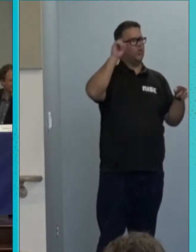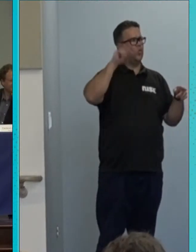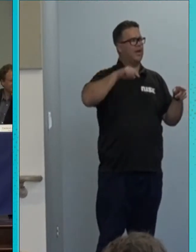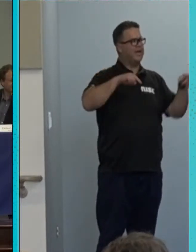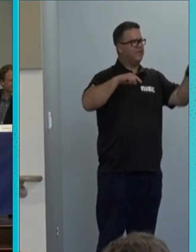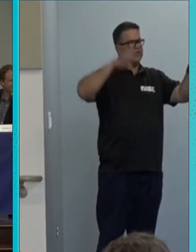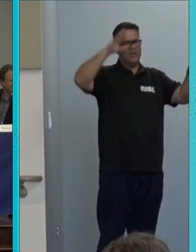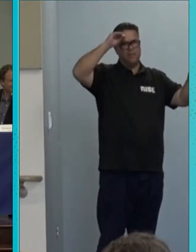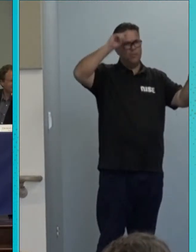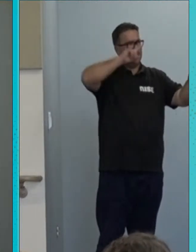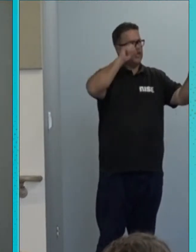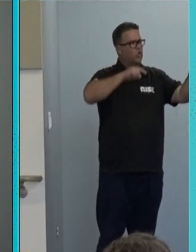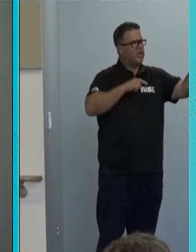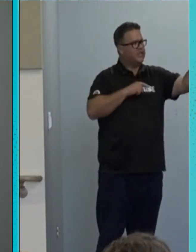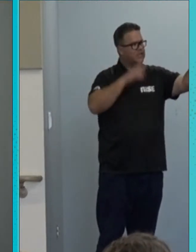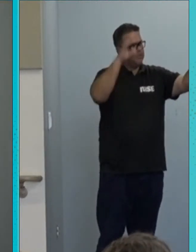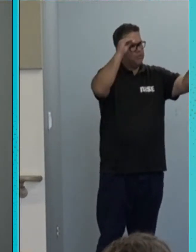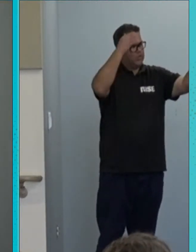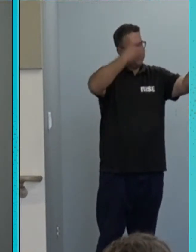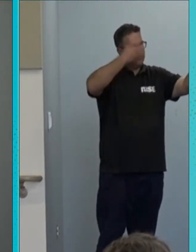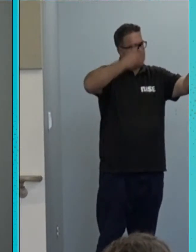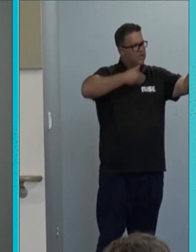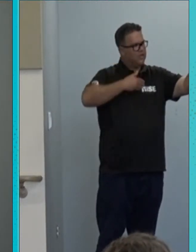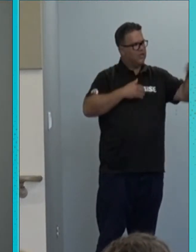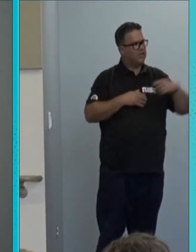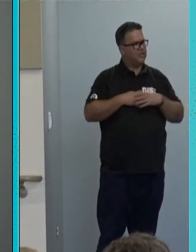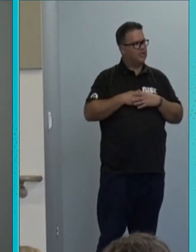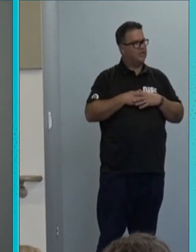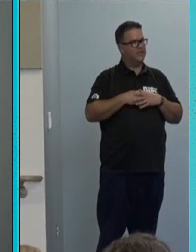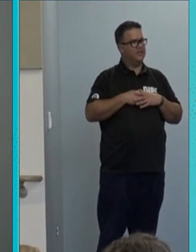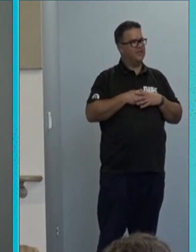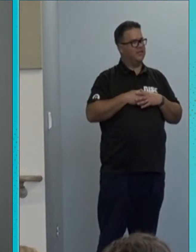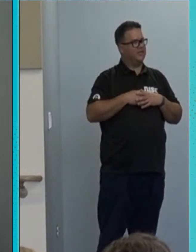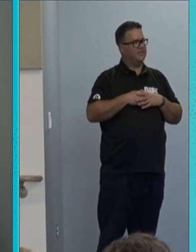Yes, we have a question up here in the front.